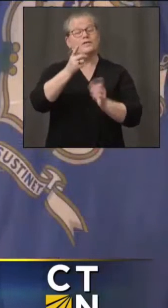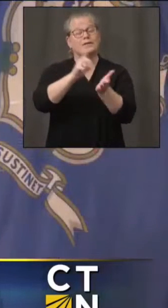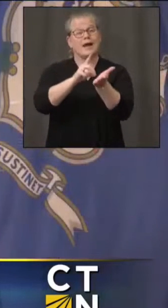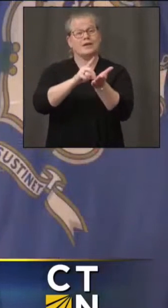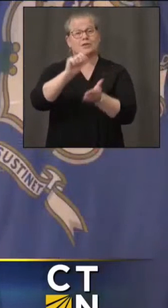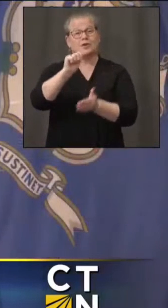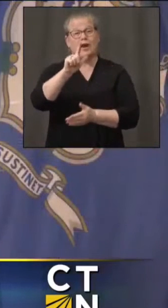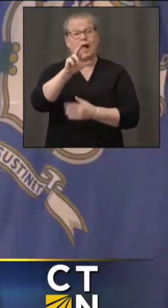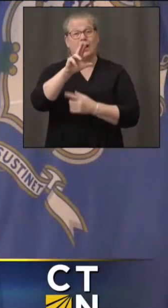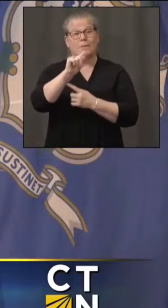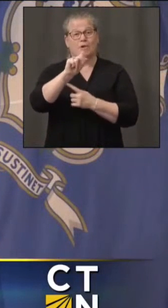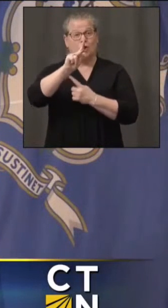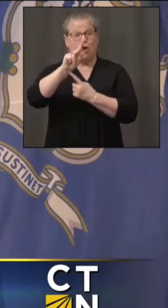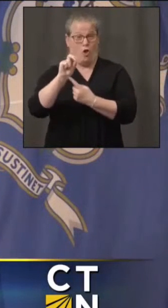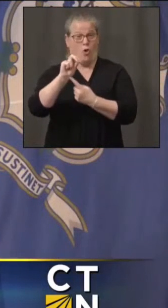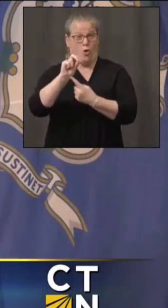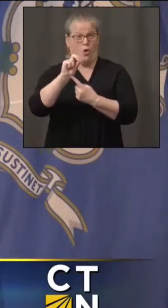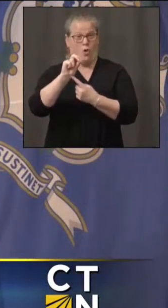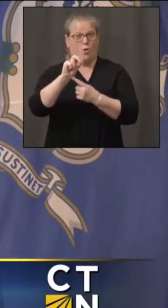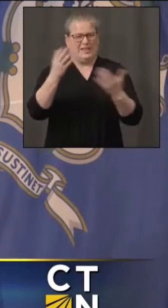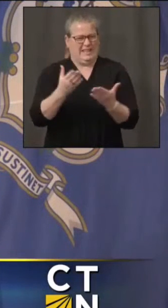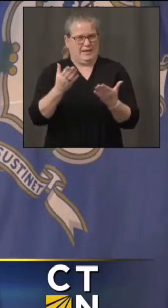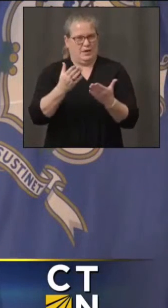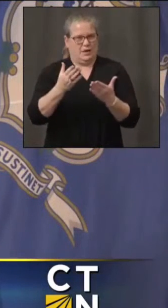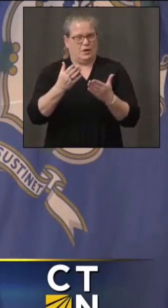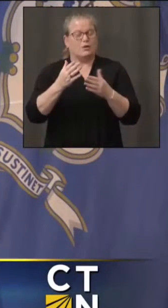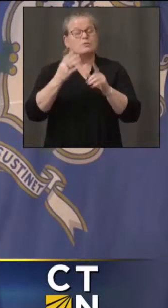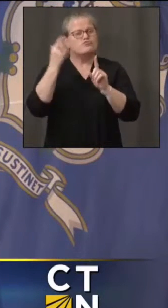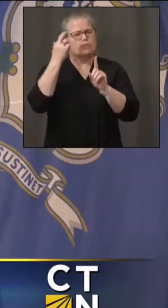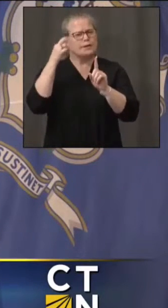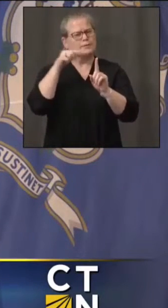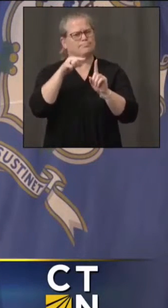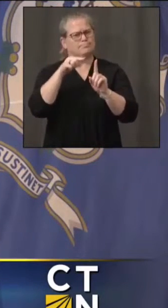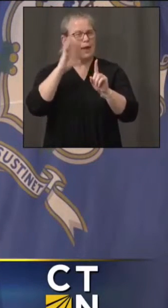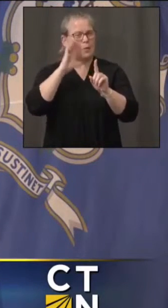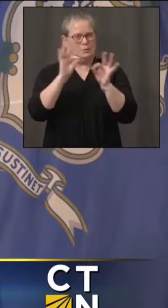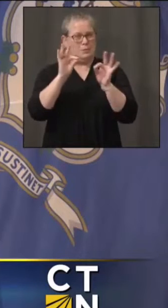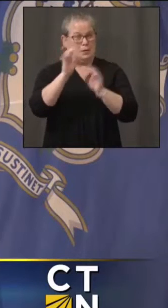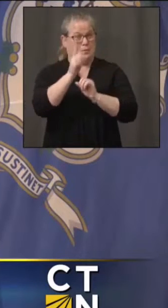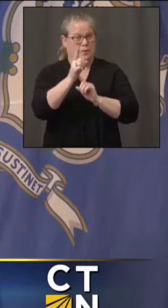why in a minute. The daily summary,